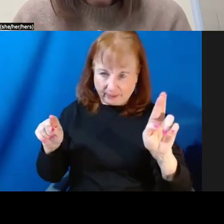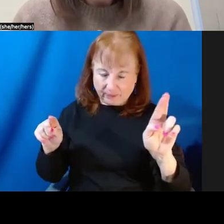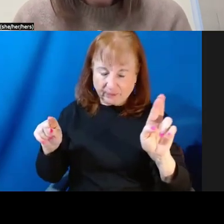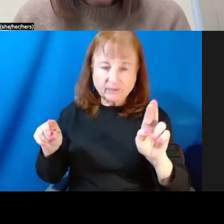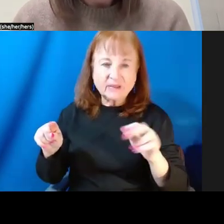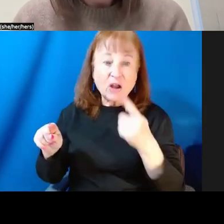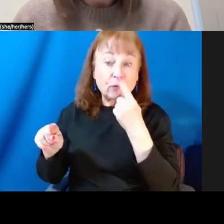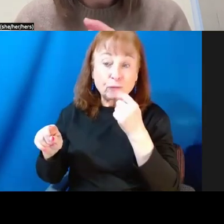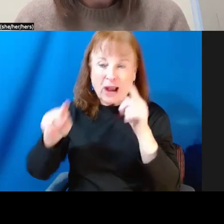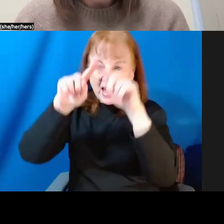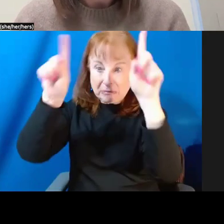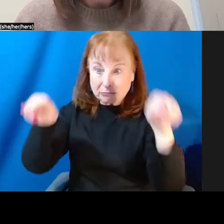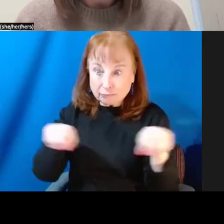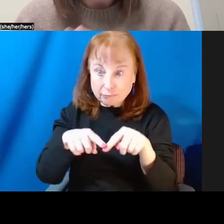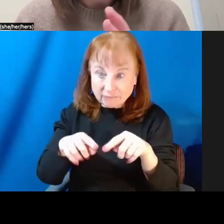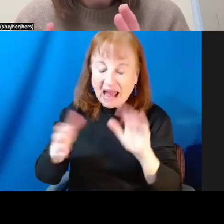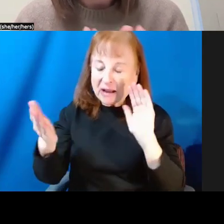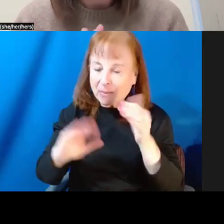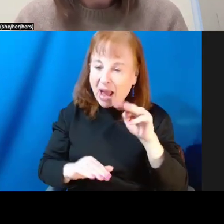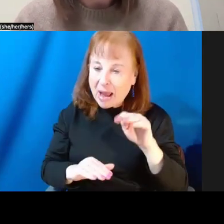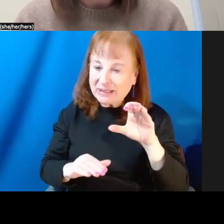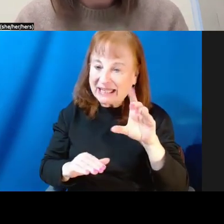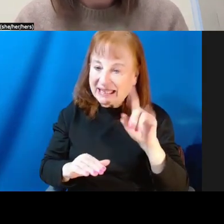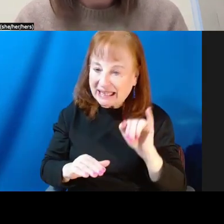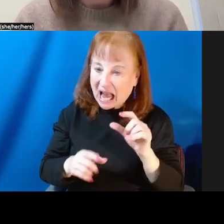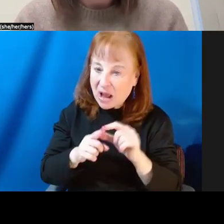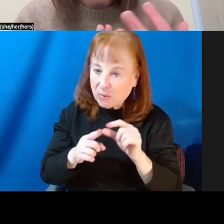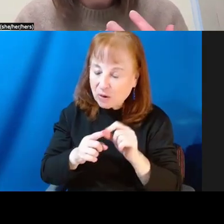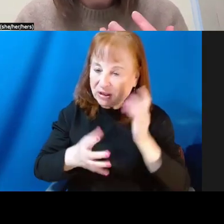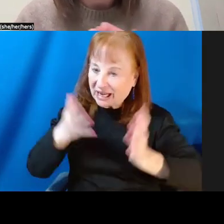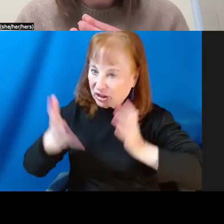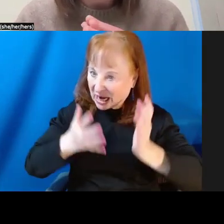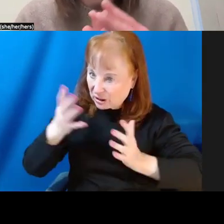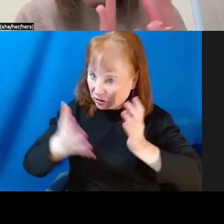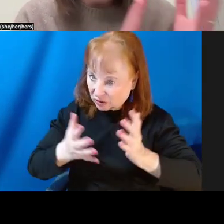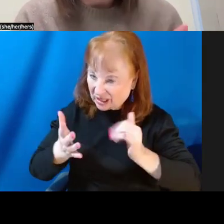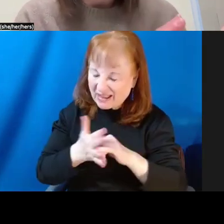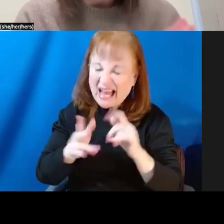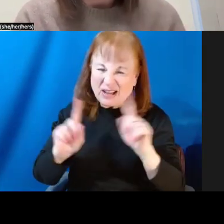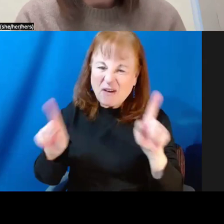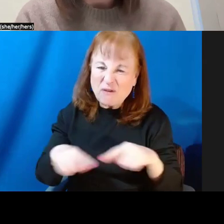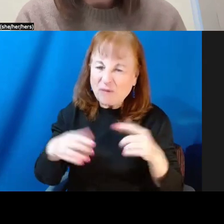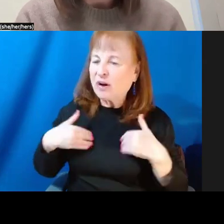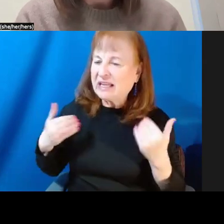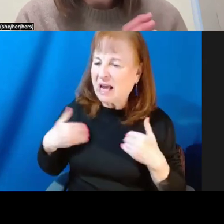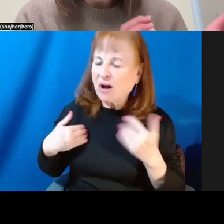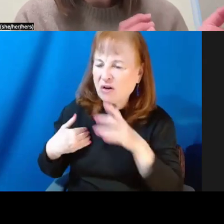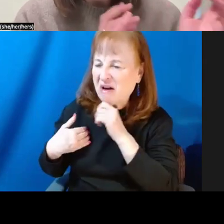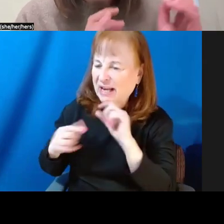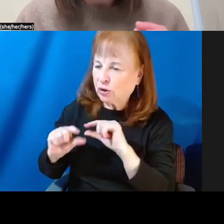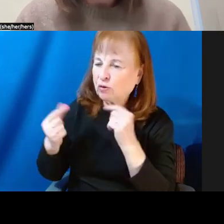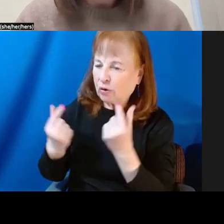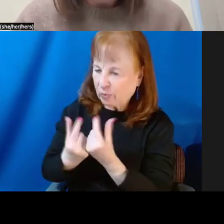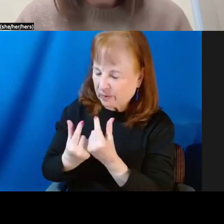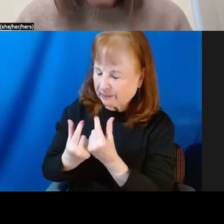red, compares the MCDI words and gestures form. So this is the form for the younger age group